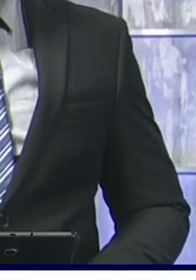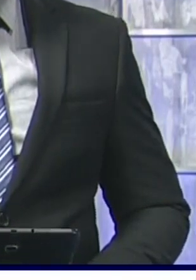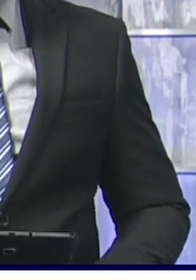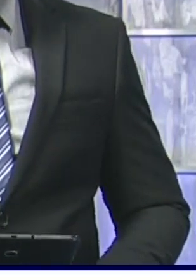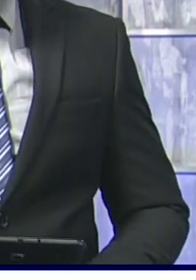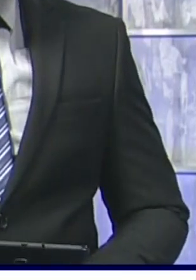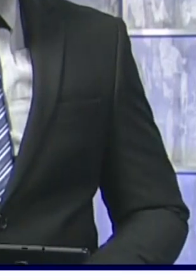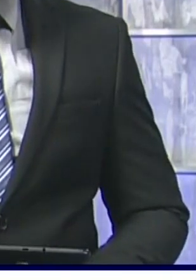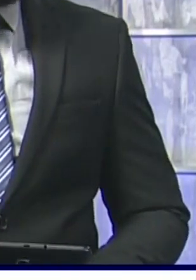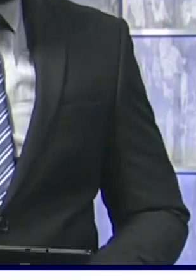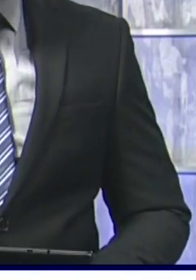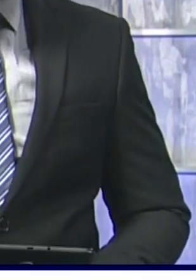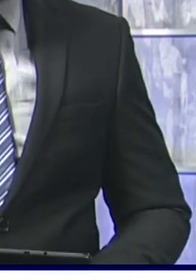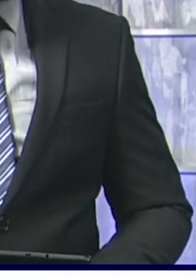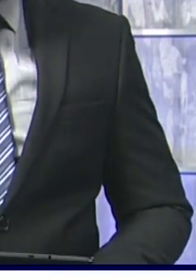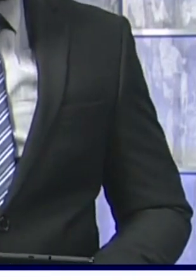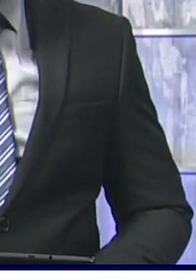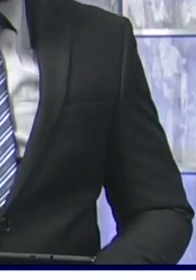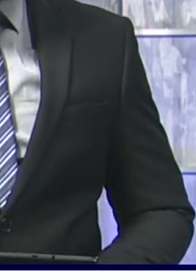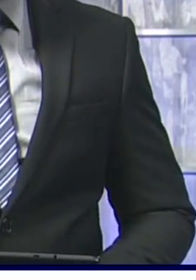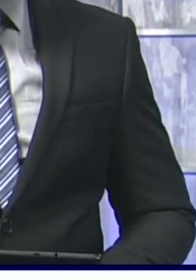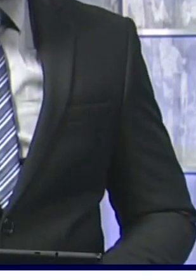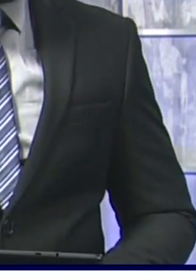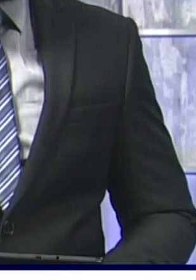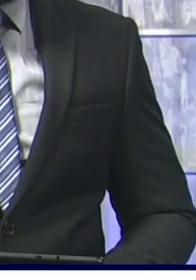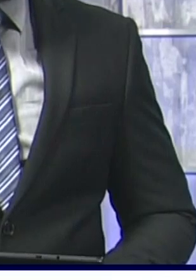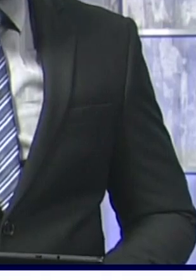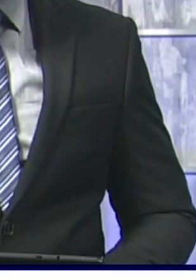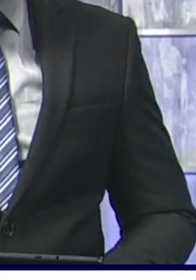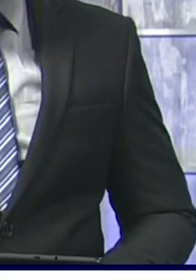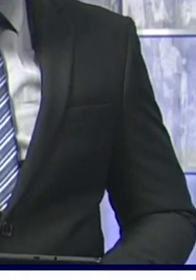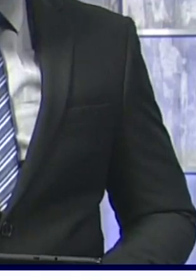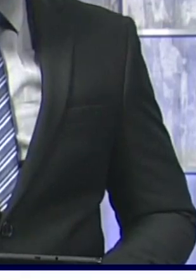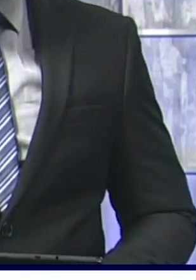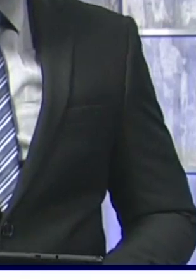are shared between QC and Foundation in the BCA Under-15 final.